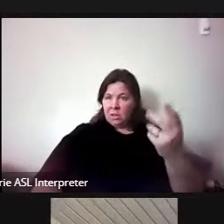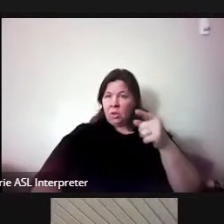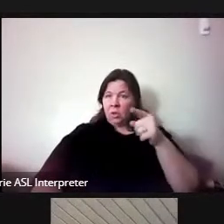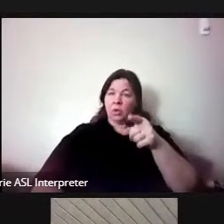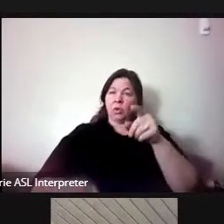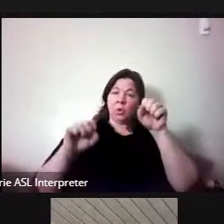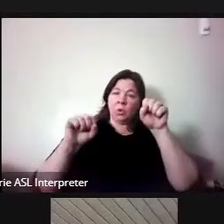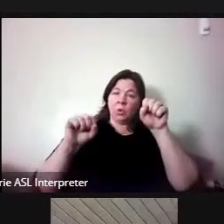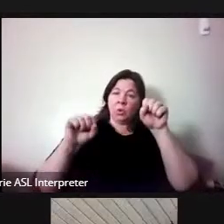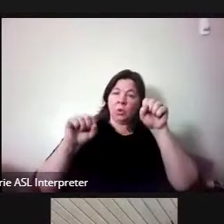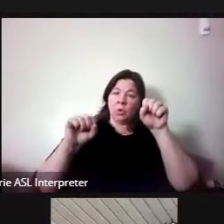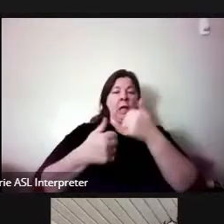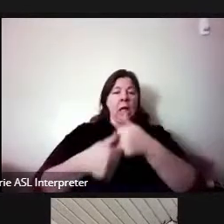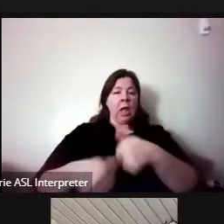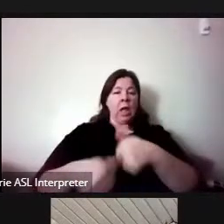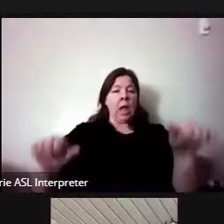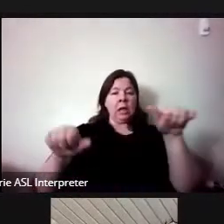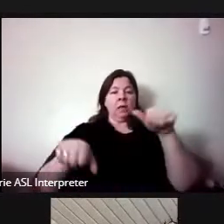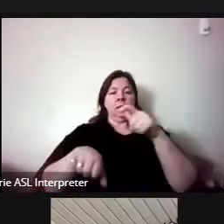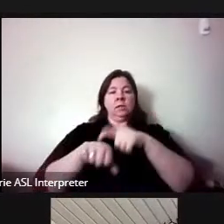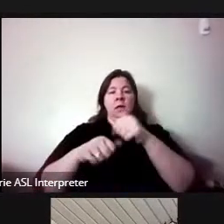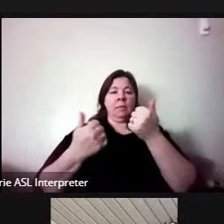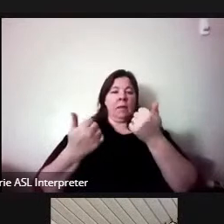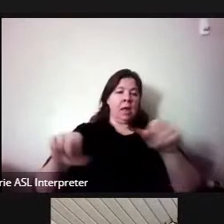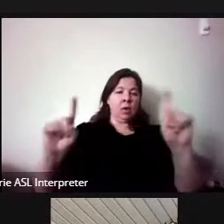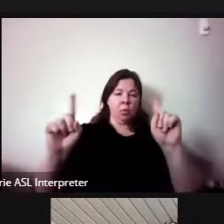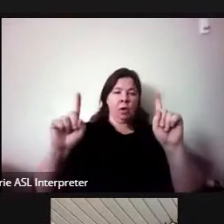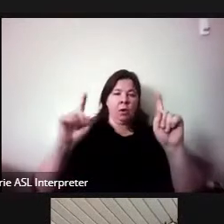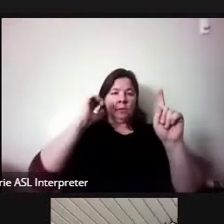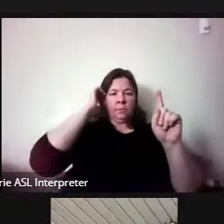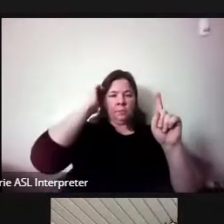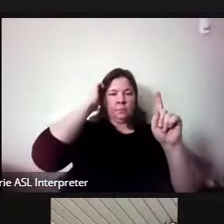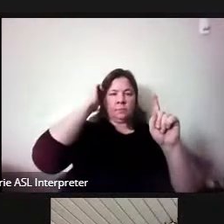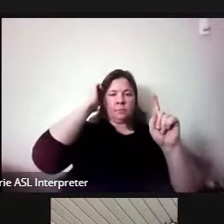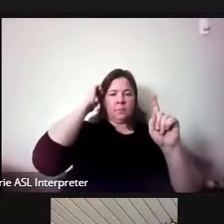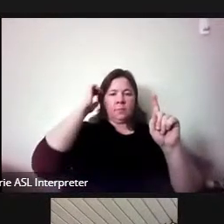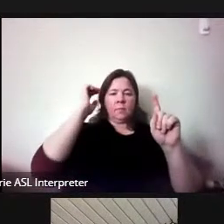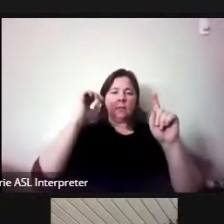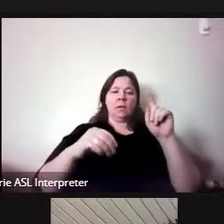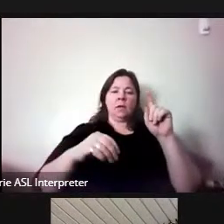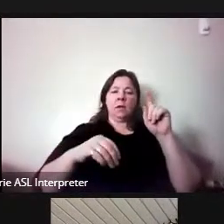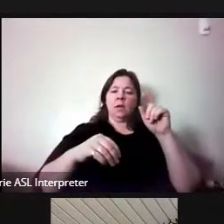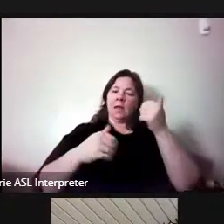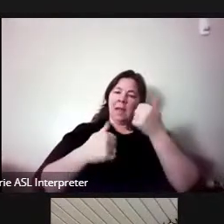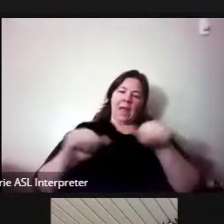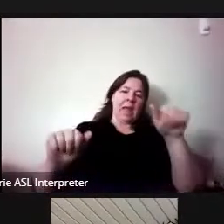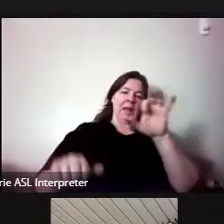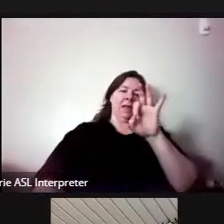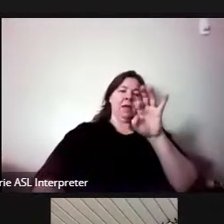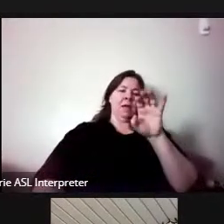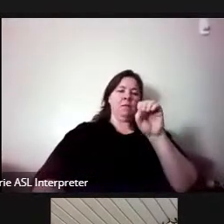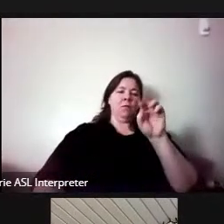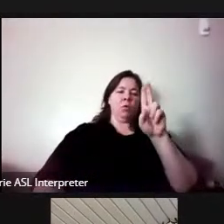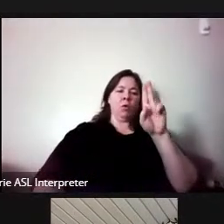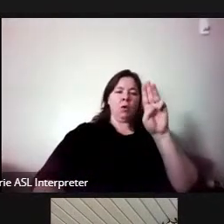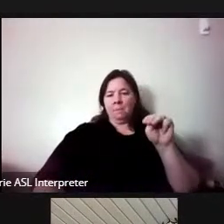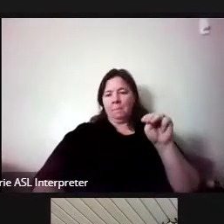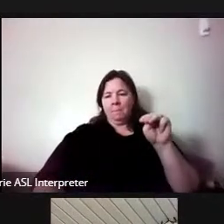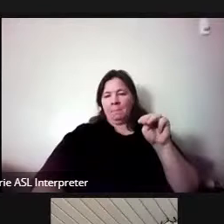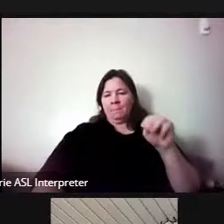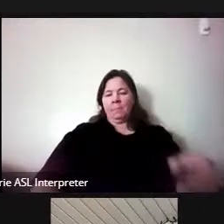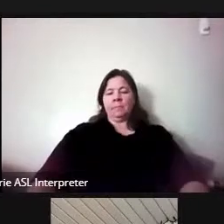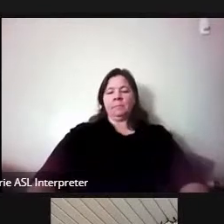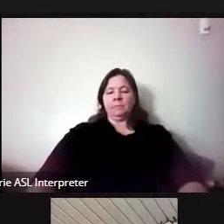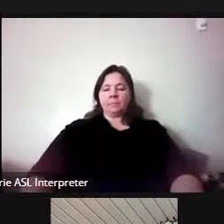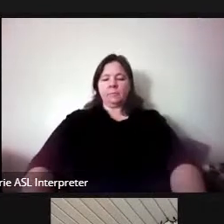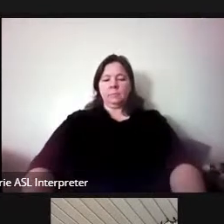You can speak anytime, anywhere, on any forum, Julie. Win.